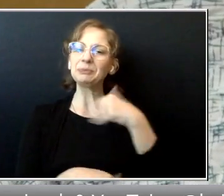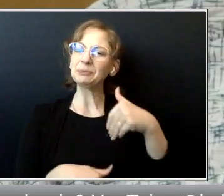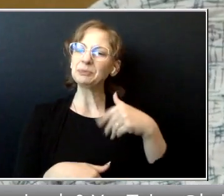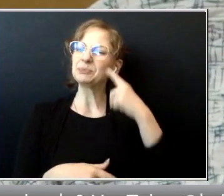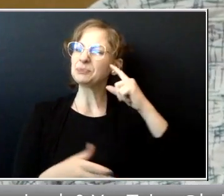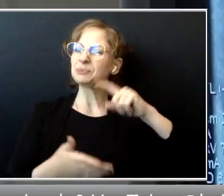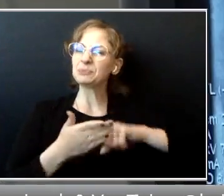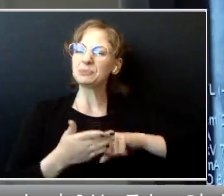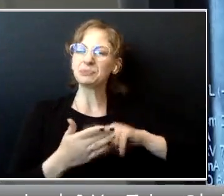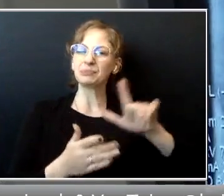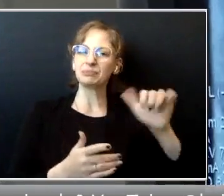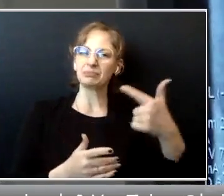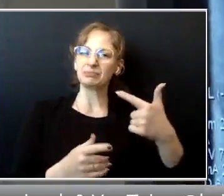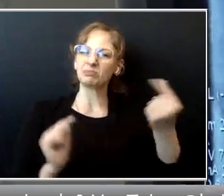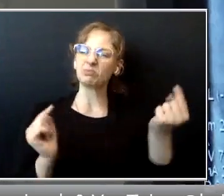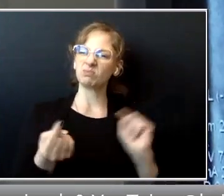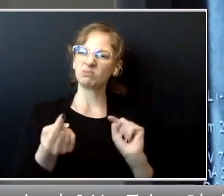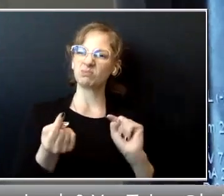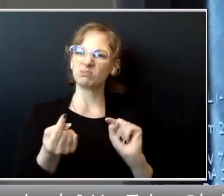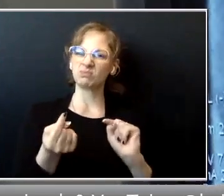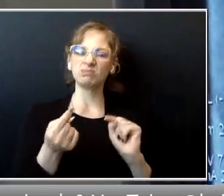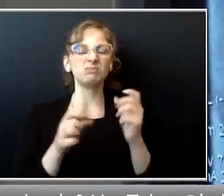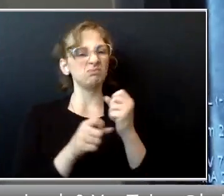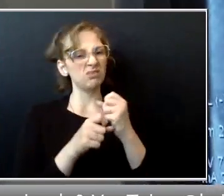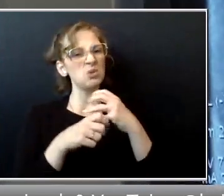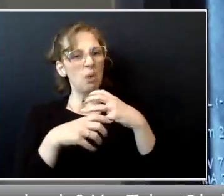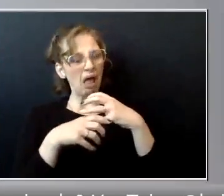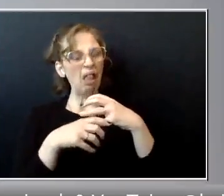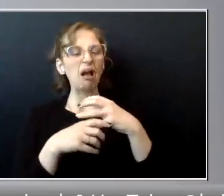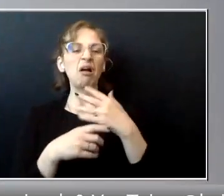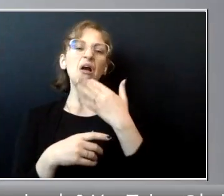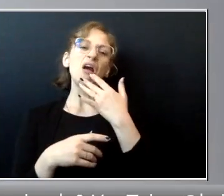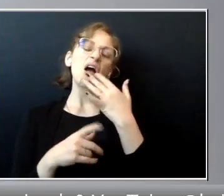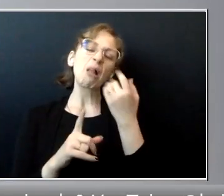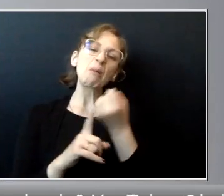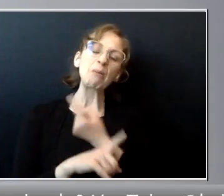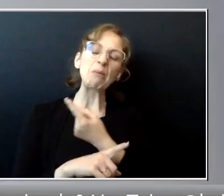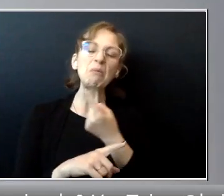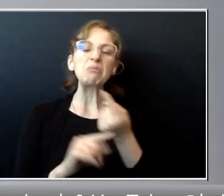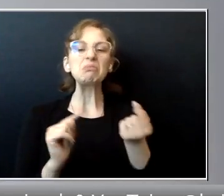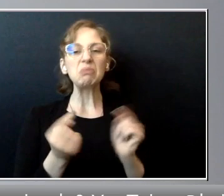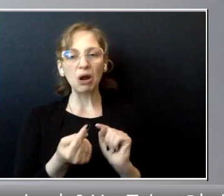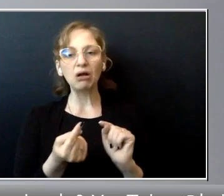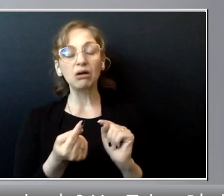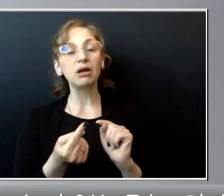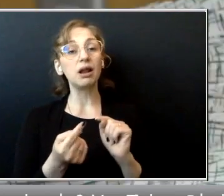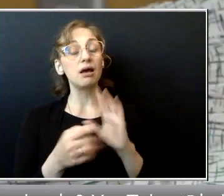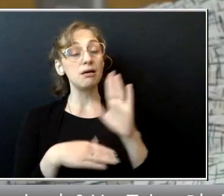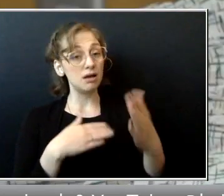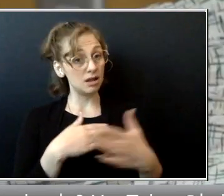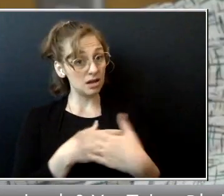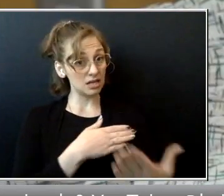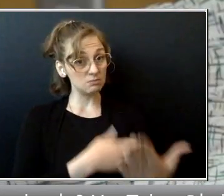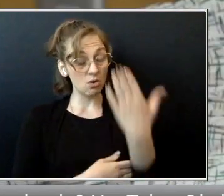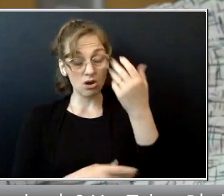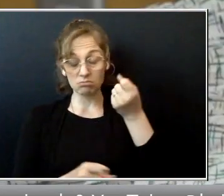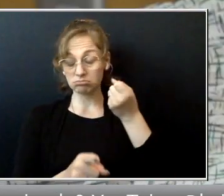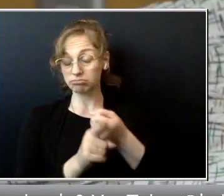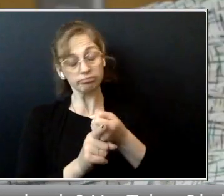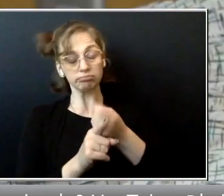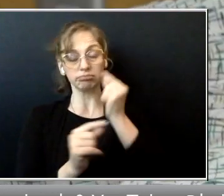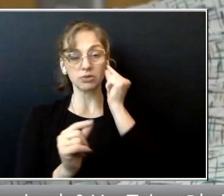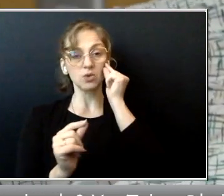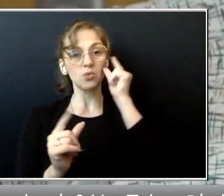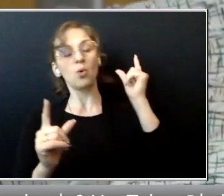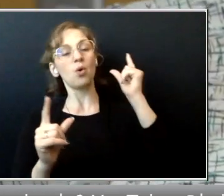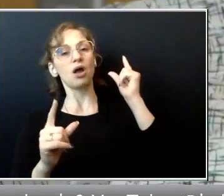my left leg, discoloration, and then some pain as well. The next morning, Steve says he woke up to a jarring sight. How